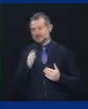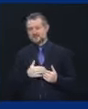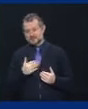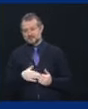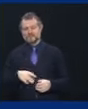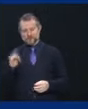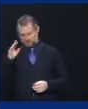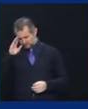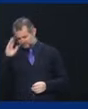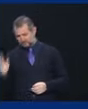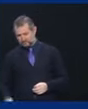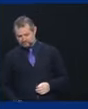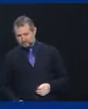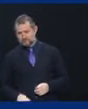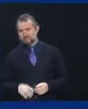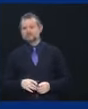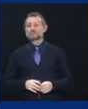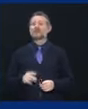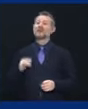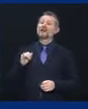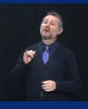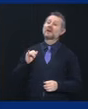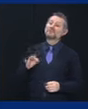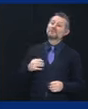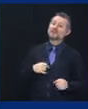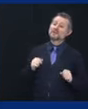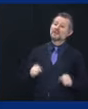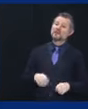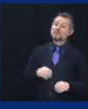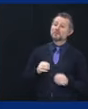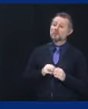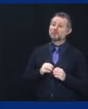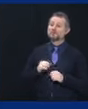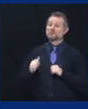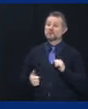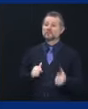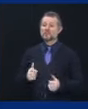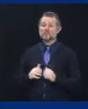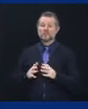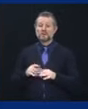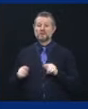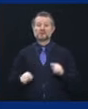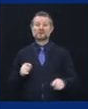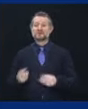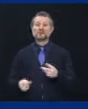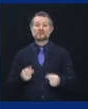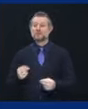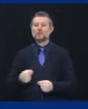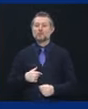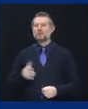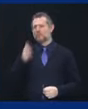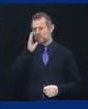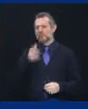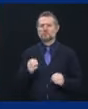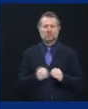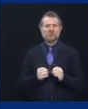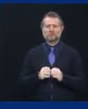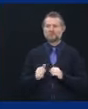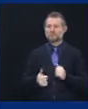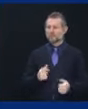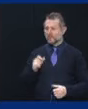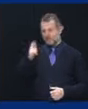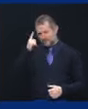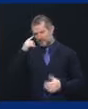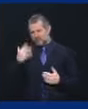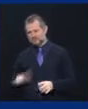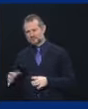can add more of these sites in some of these rural communities, we will. But as the governor discussed before, really the